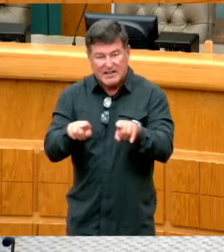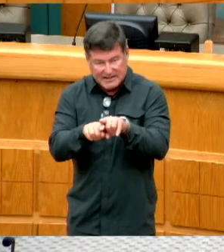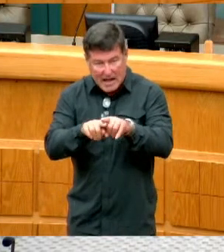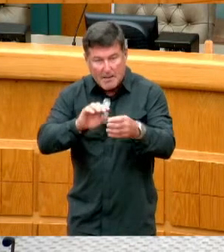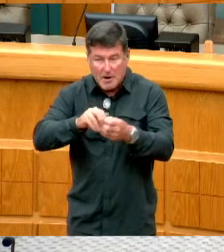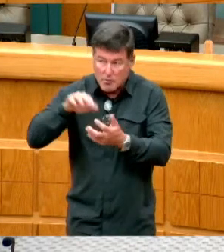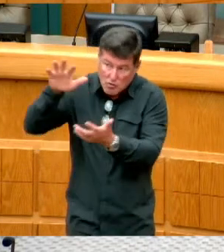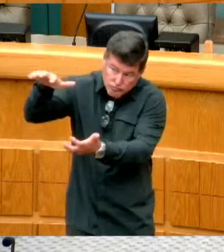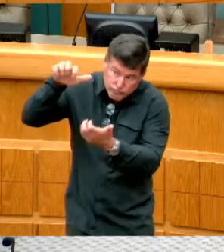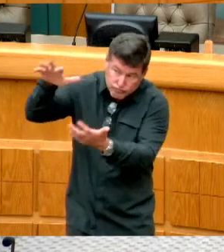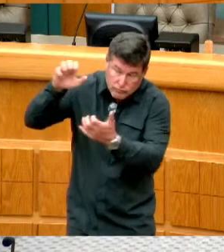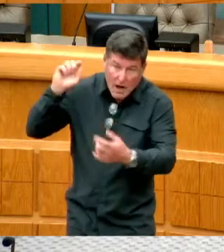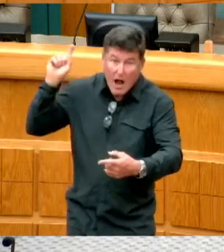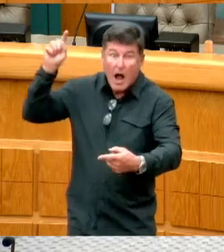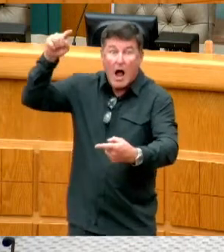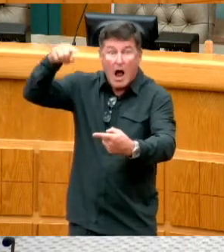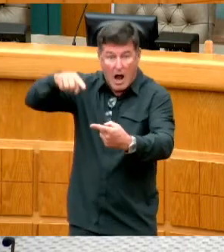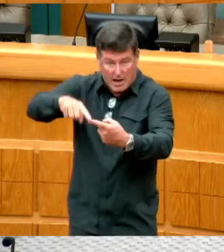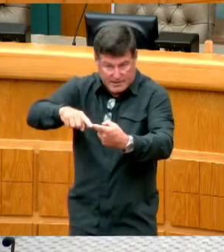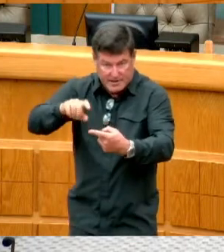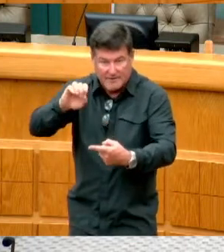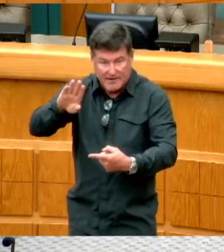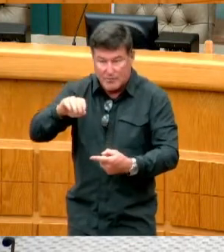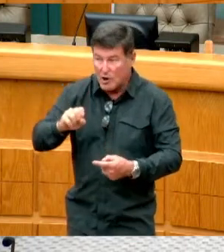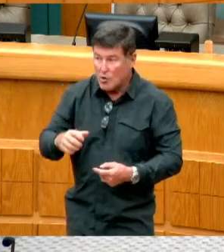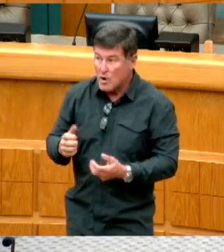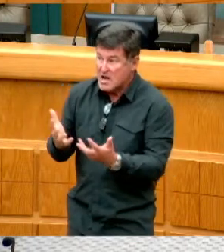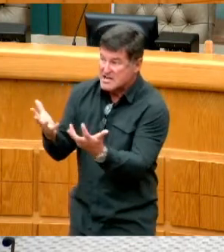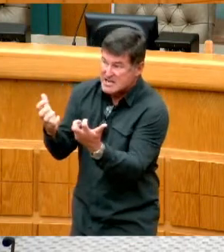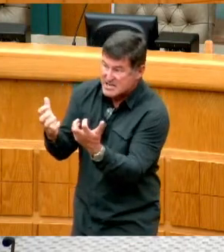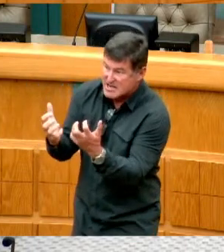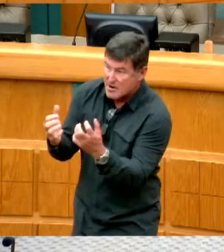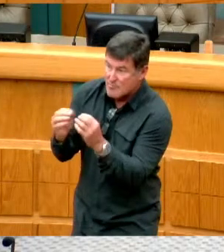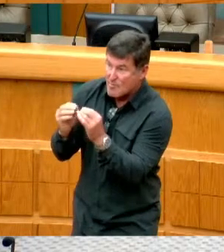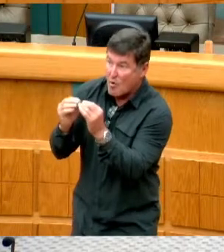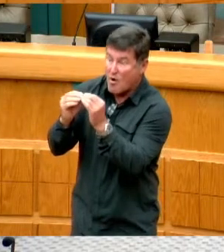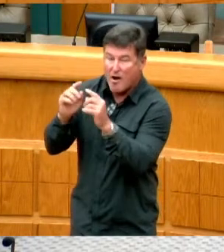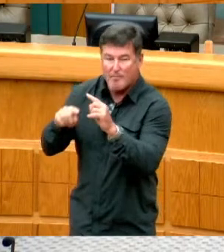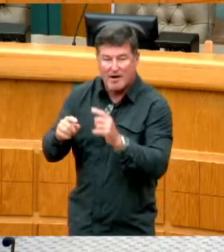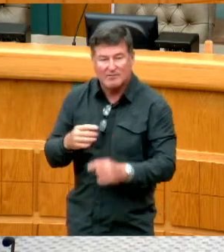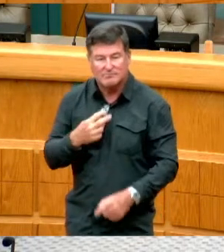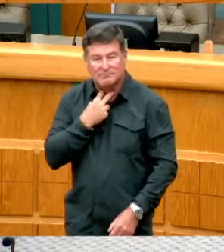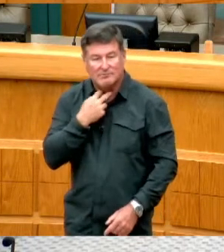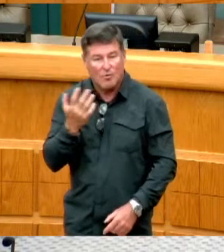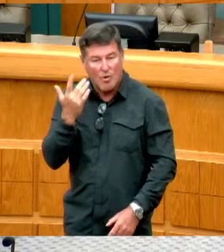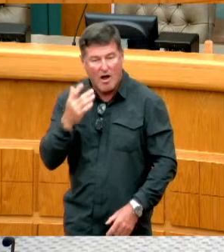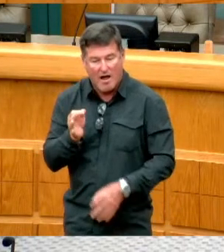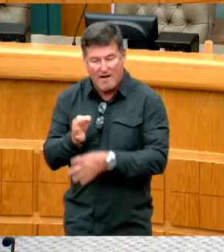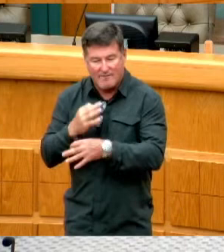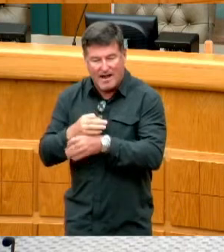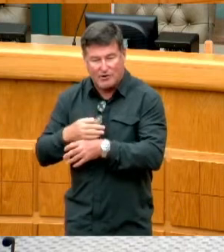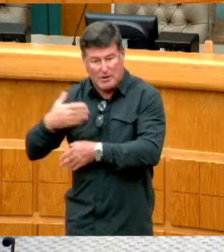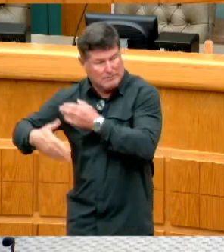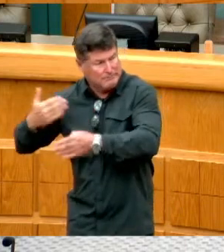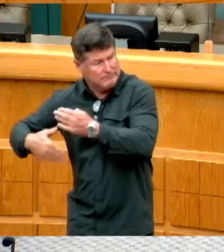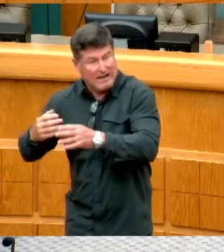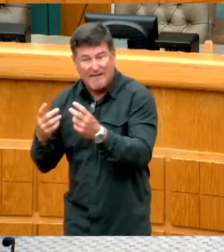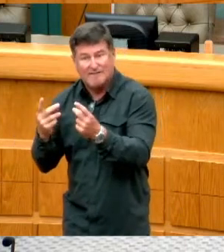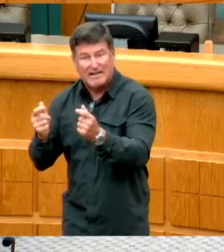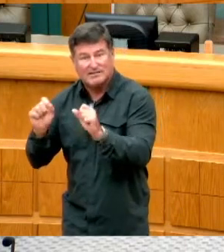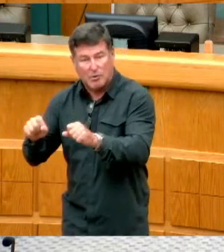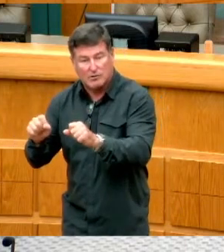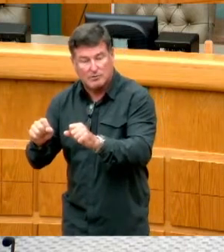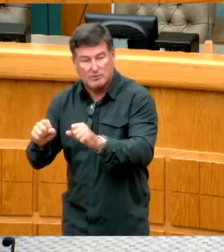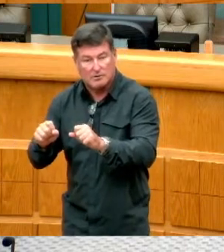can, but the factories can only make so much. So the good news is, and I alluded to this, is that Johnson &